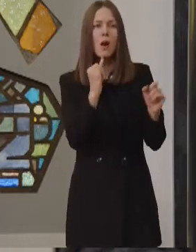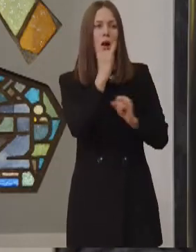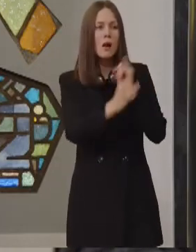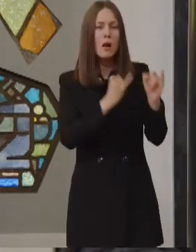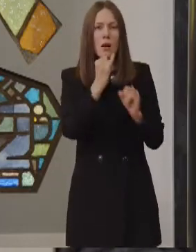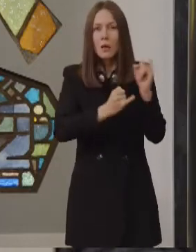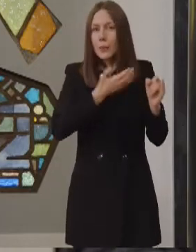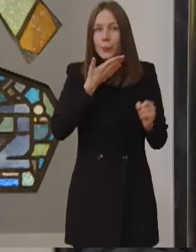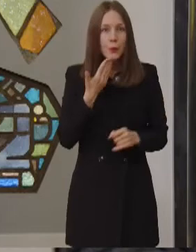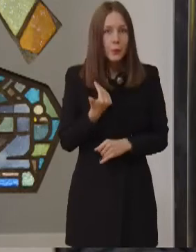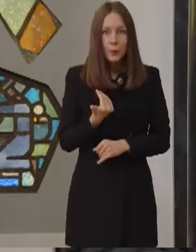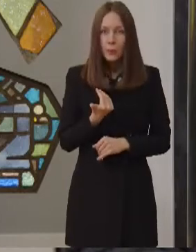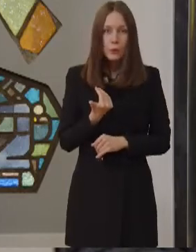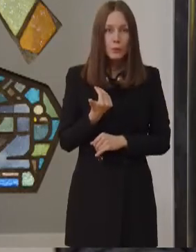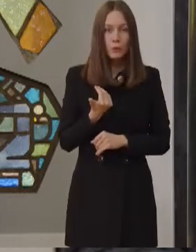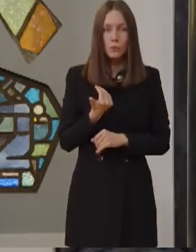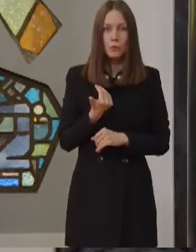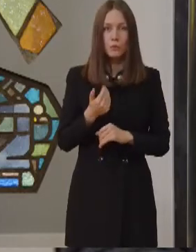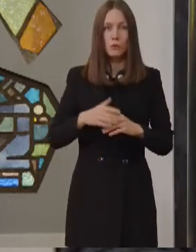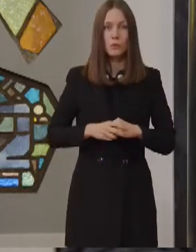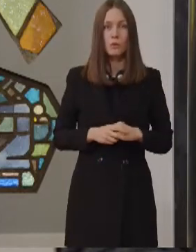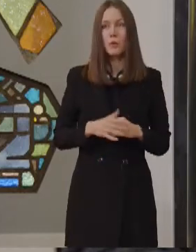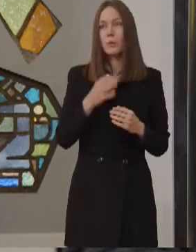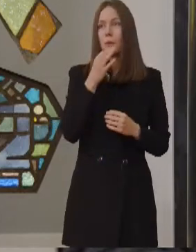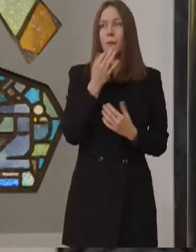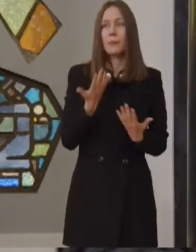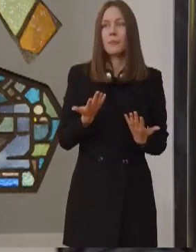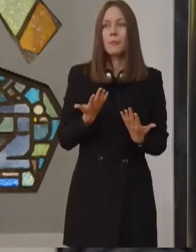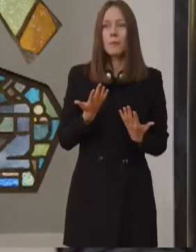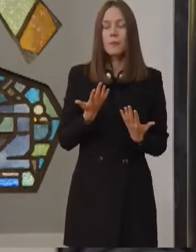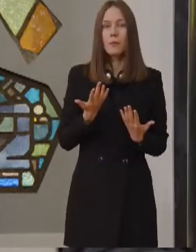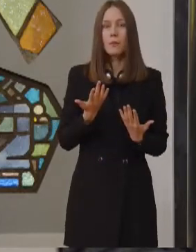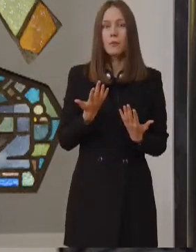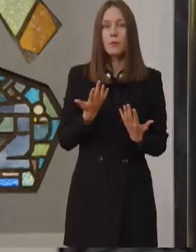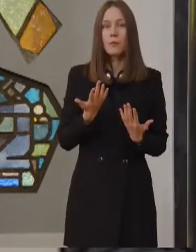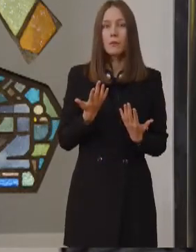speak badly about the LGBT people.